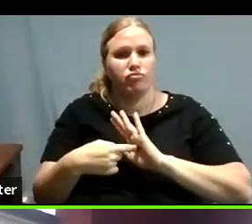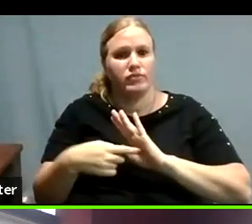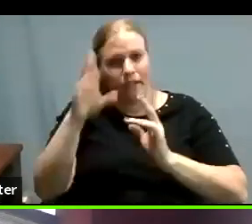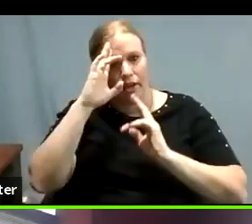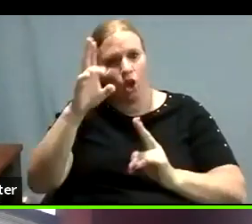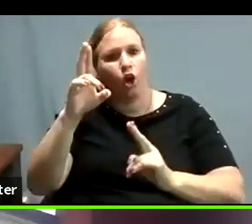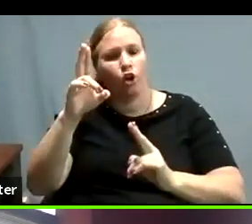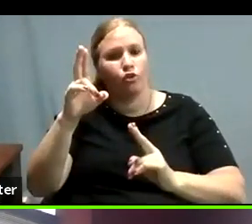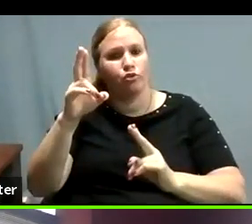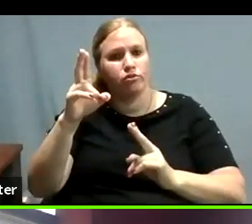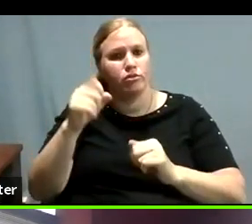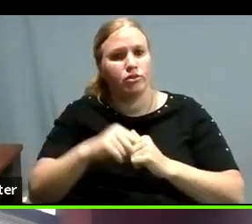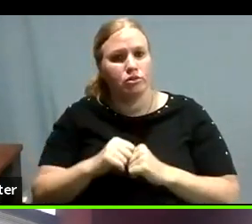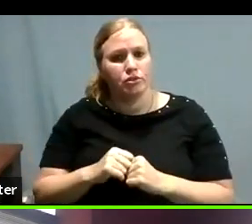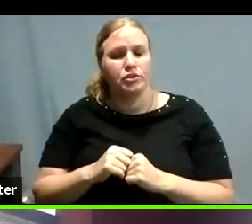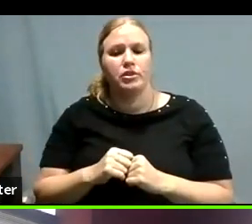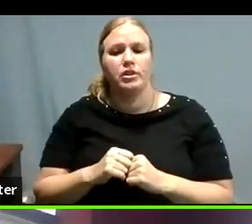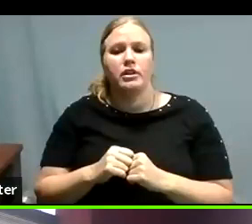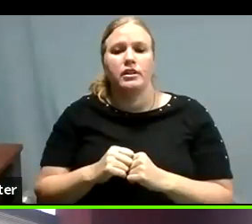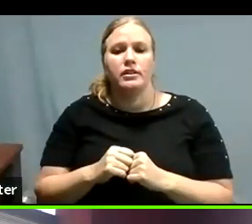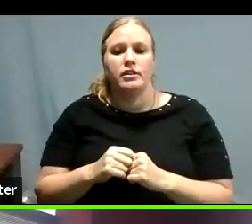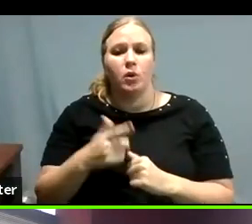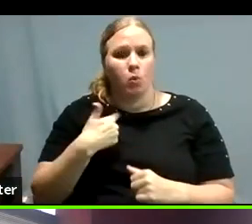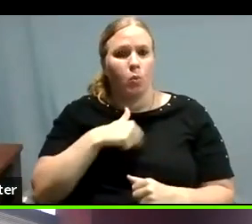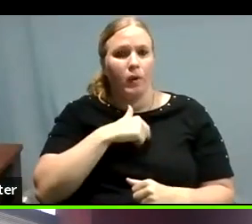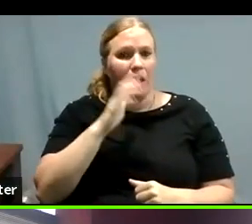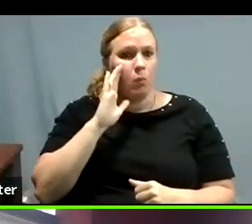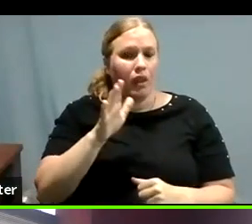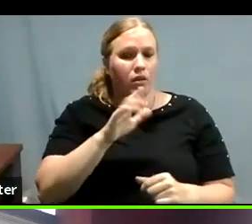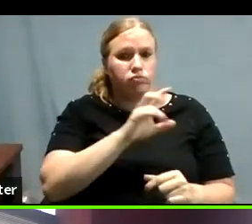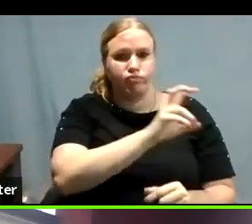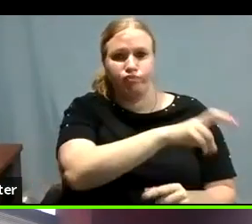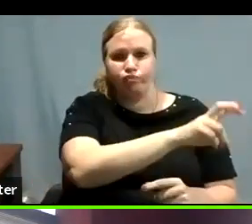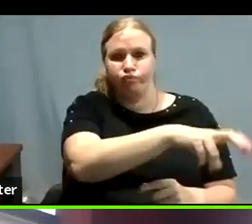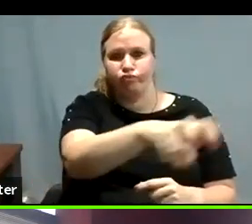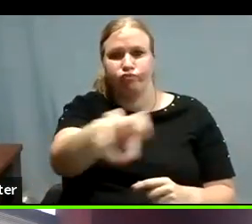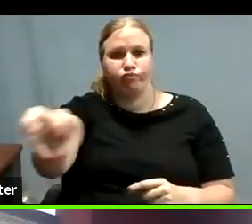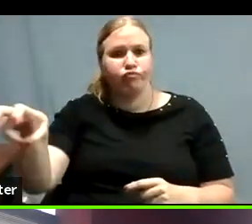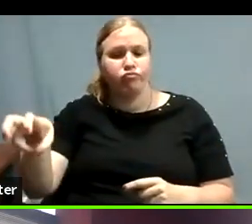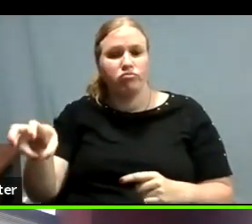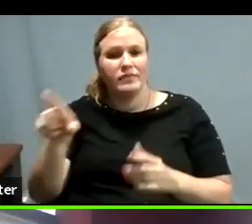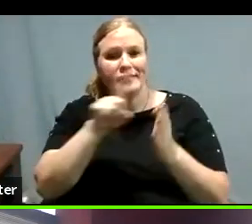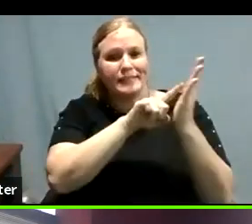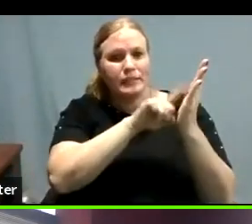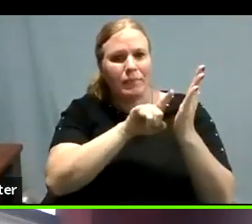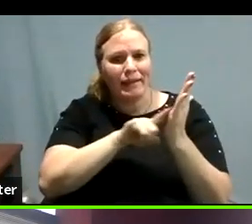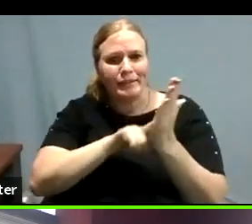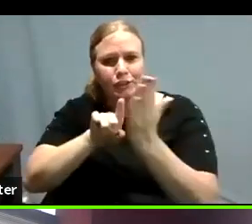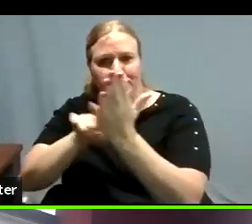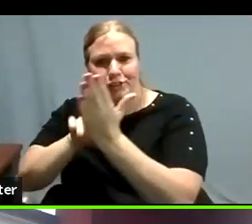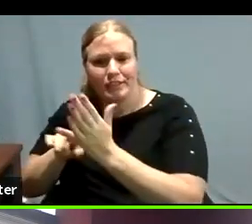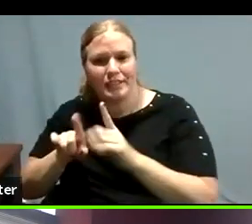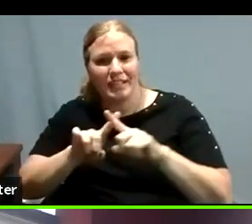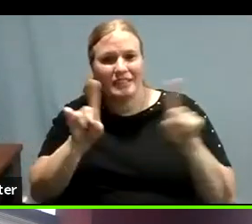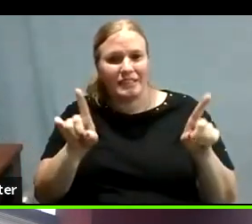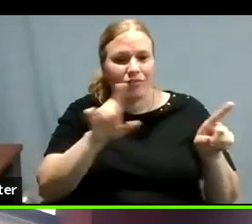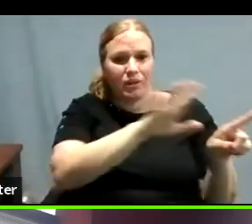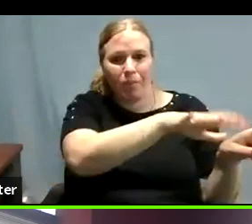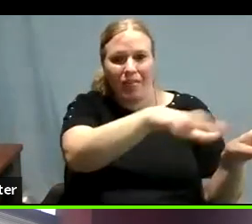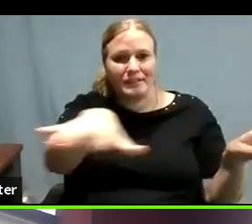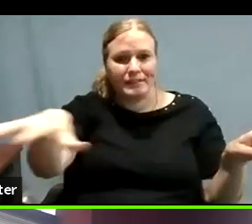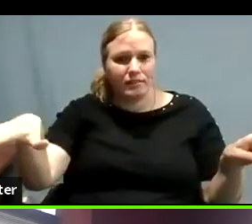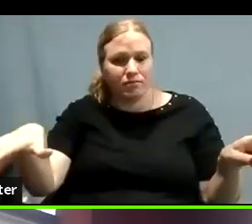that. We will be on site doing inspections at different establishments, and we'll be